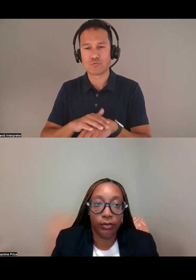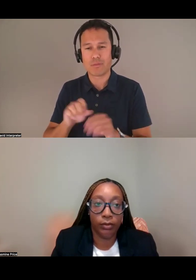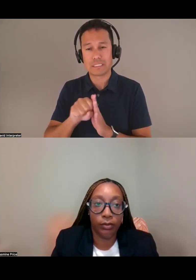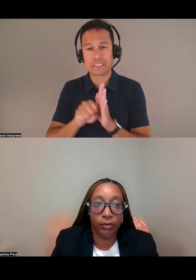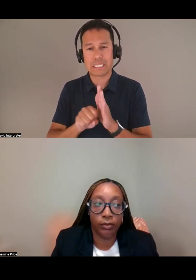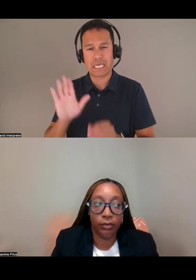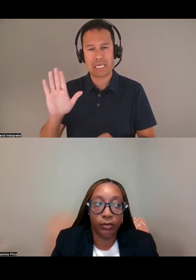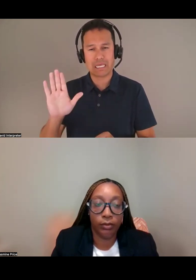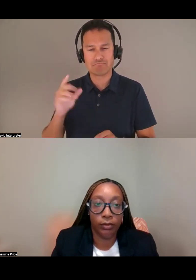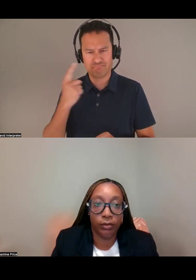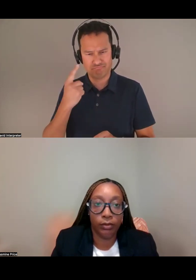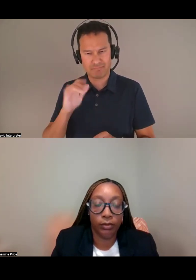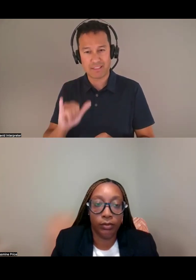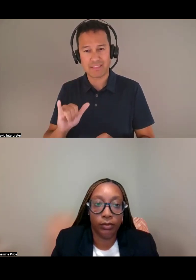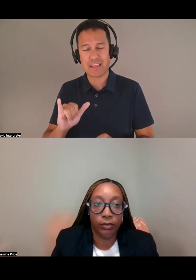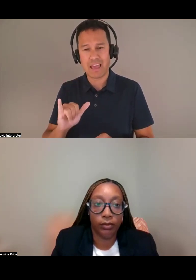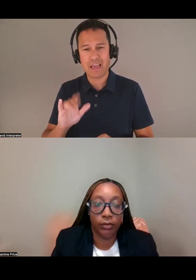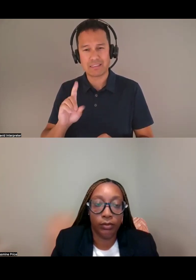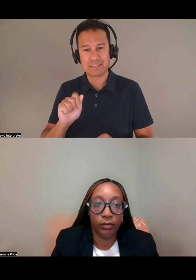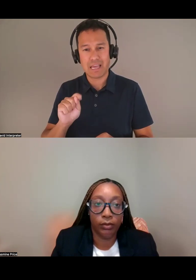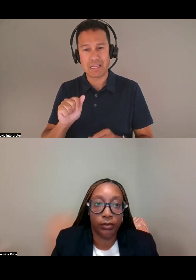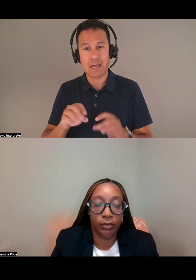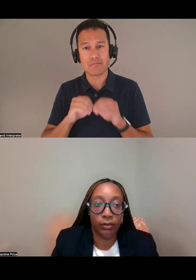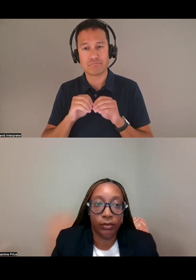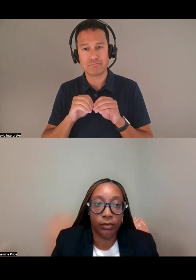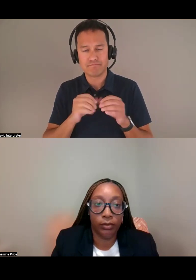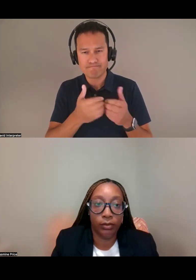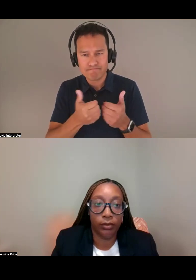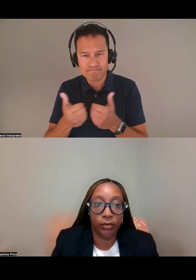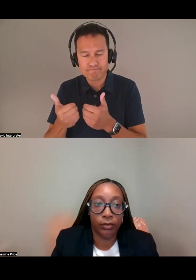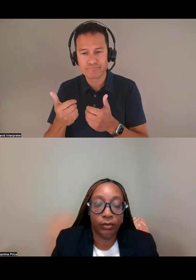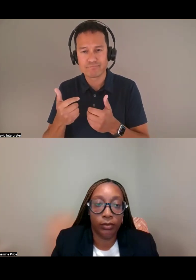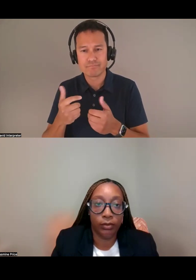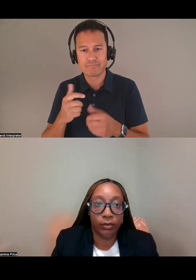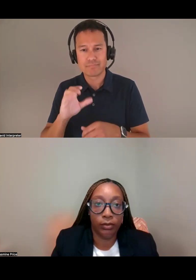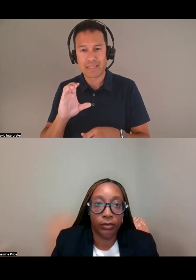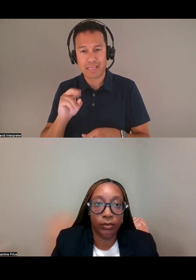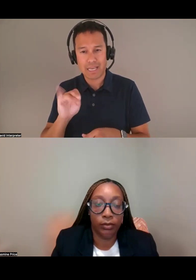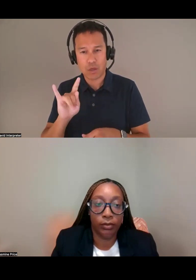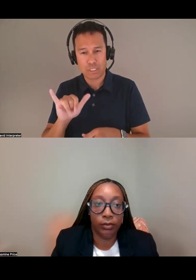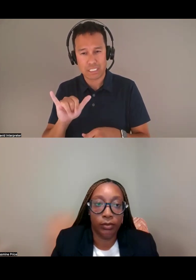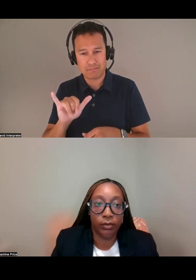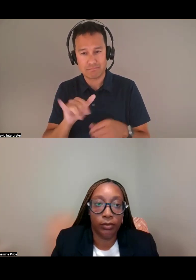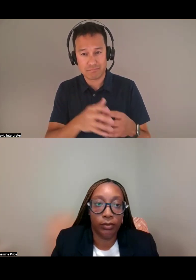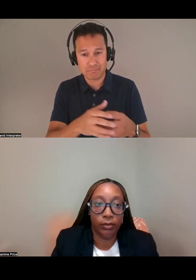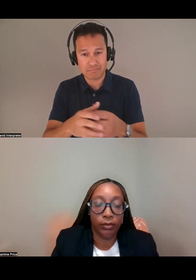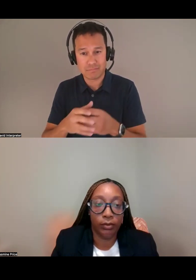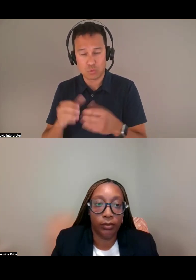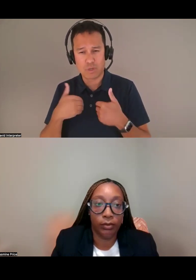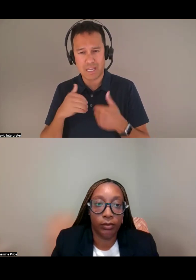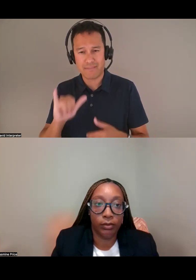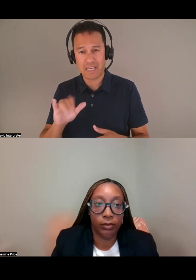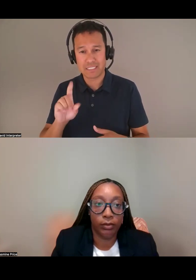that data has been disaggregated on the county level. Is that at all possible? So that's my question. Do we have that data broken down by